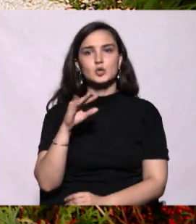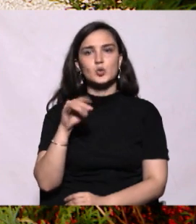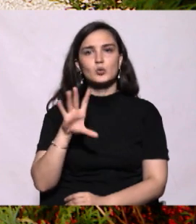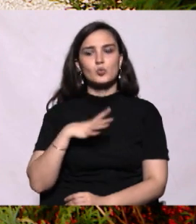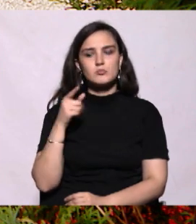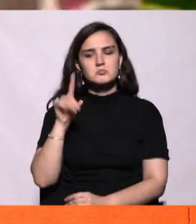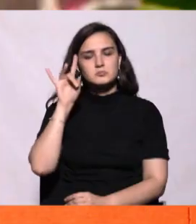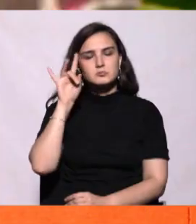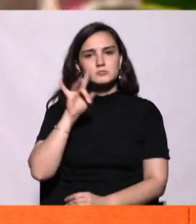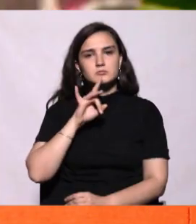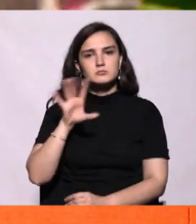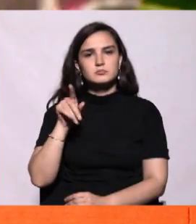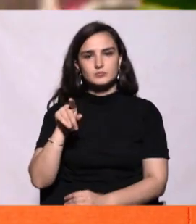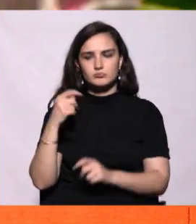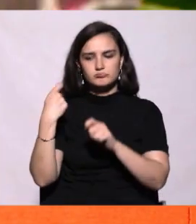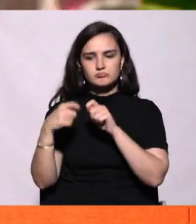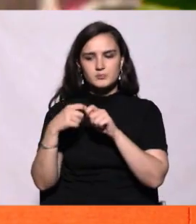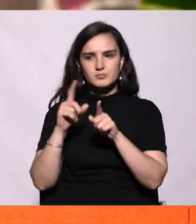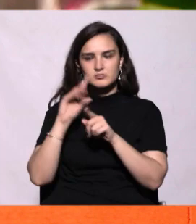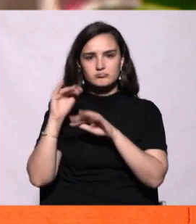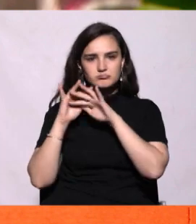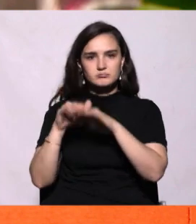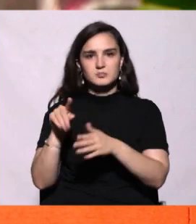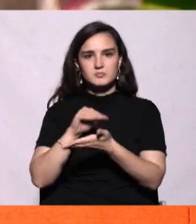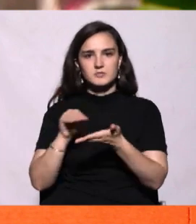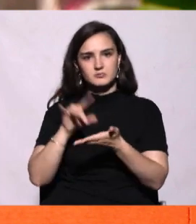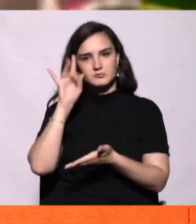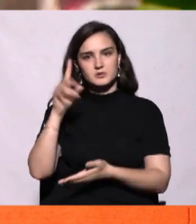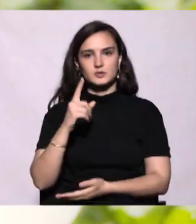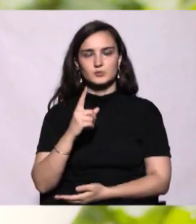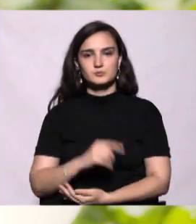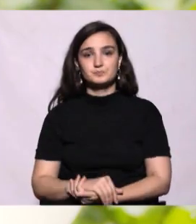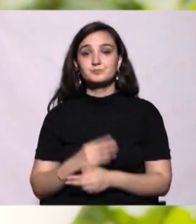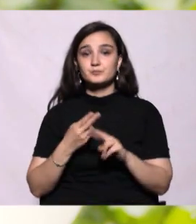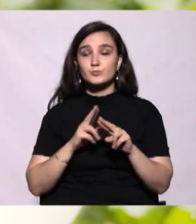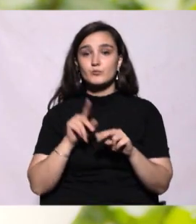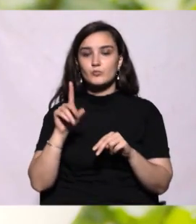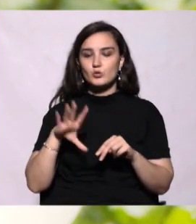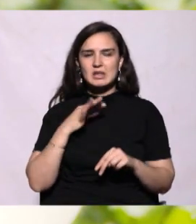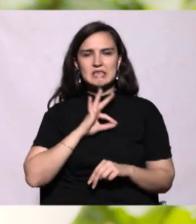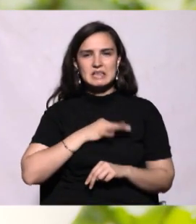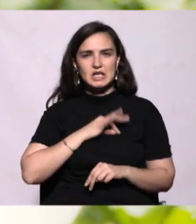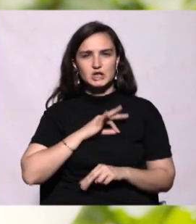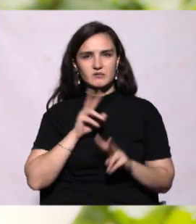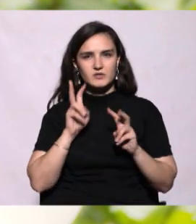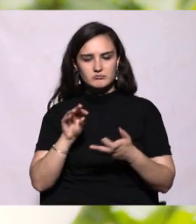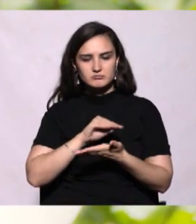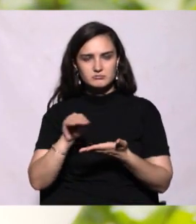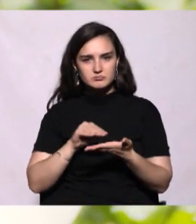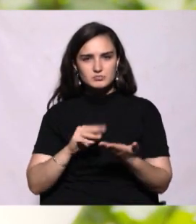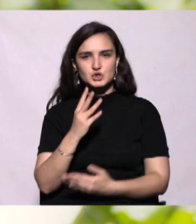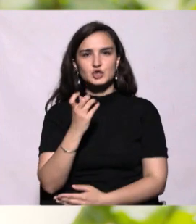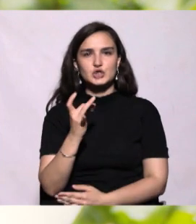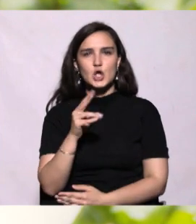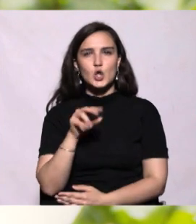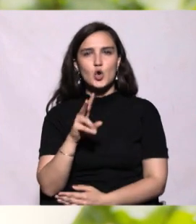of the highest paid writers of his time? Because he created detective novels and his character Sherlock Holmes